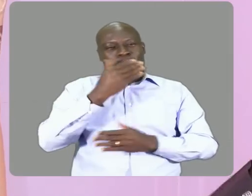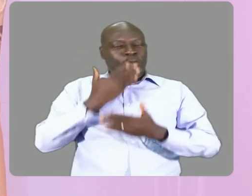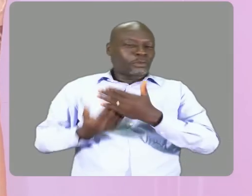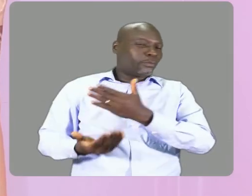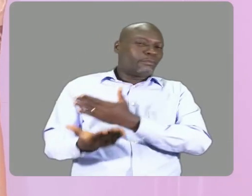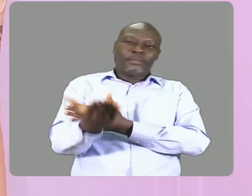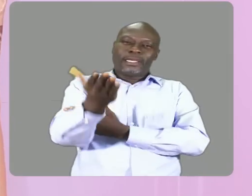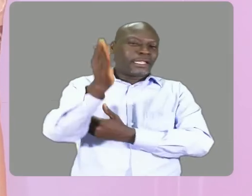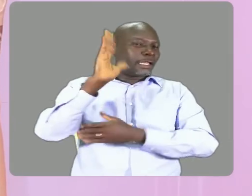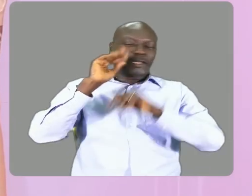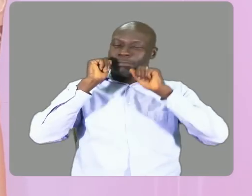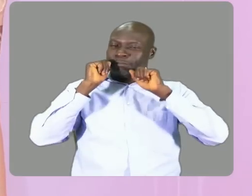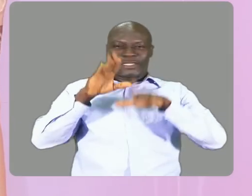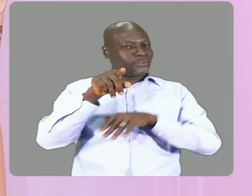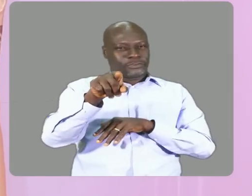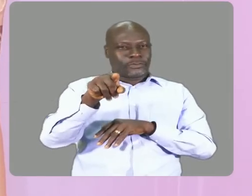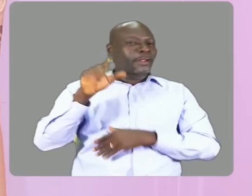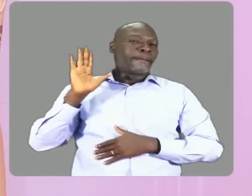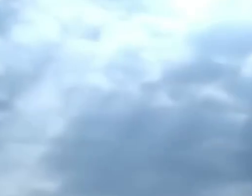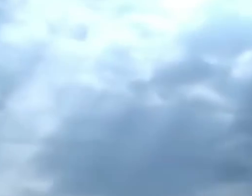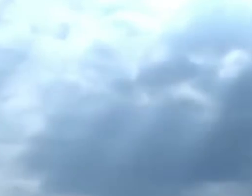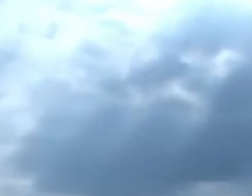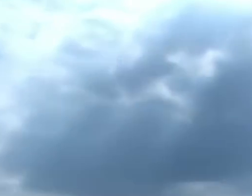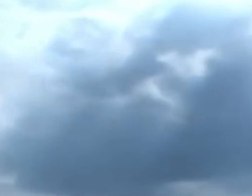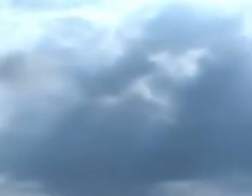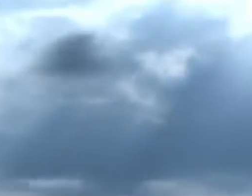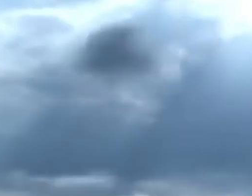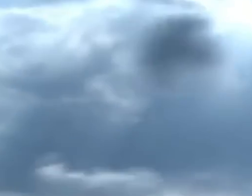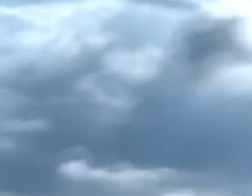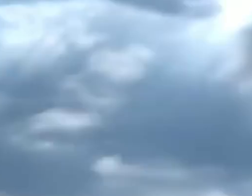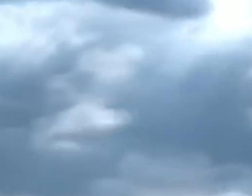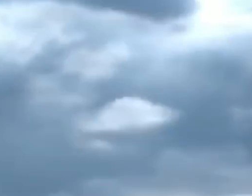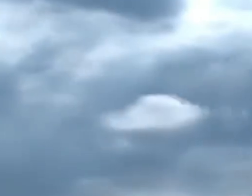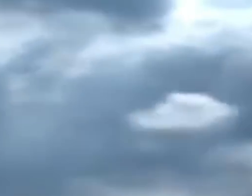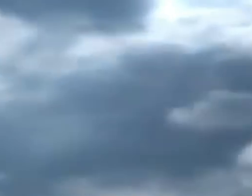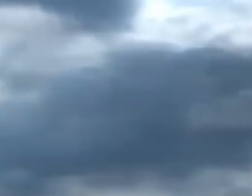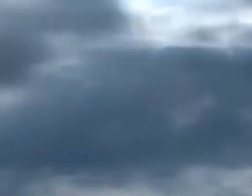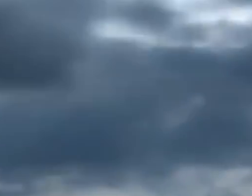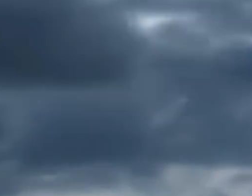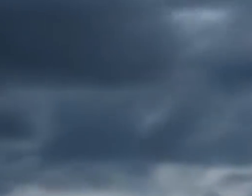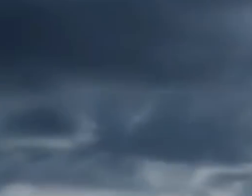good morning. God richly bless you. Bye-bye. There is a God. There is a God.